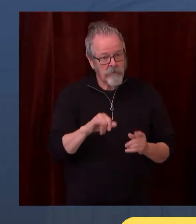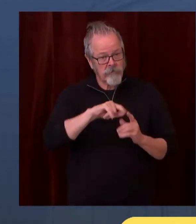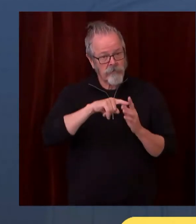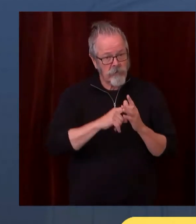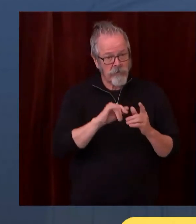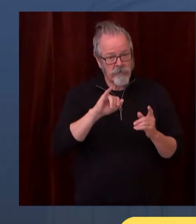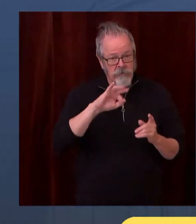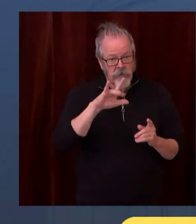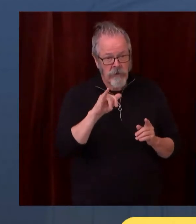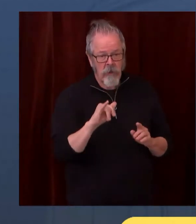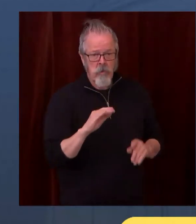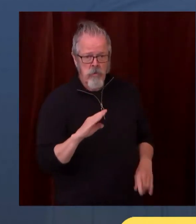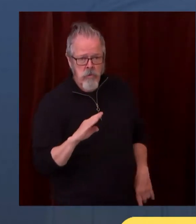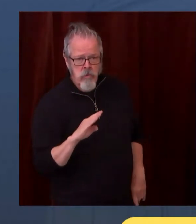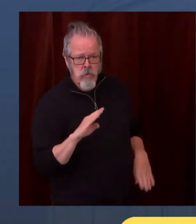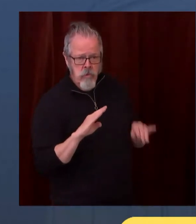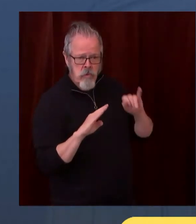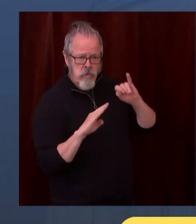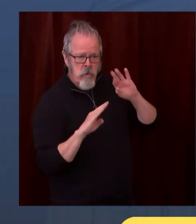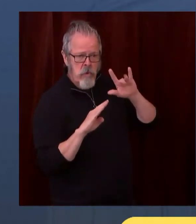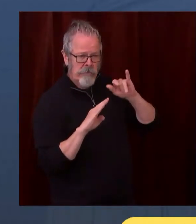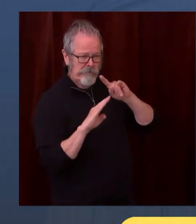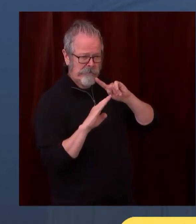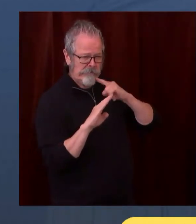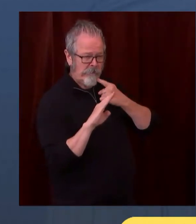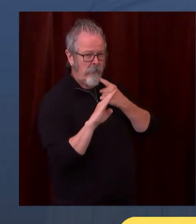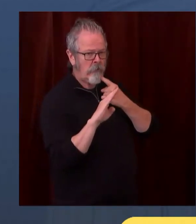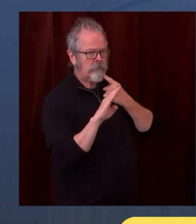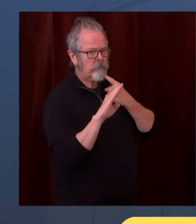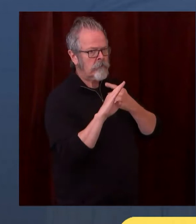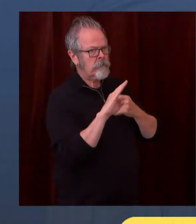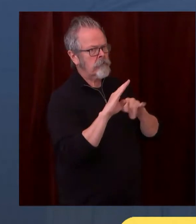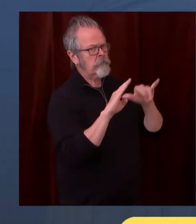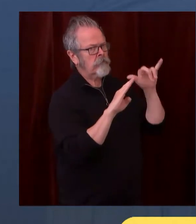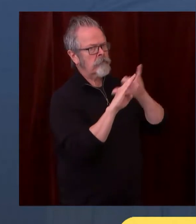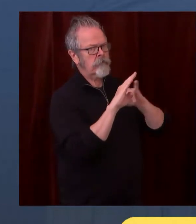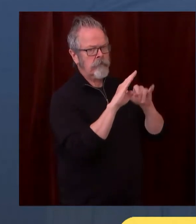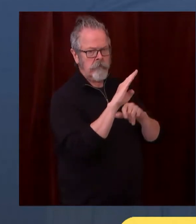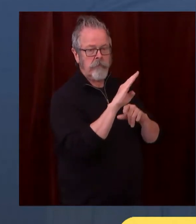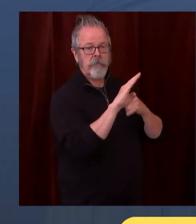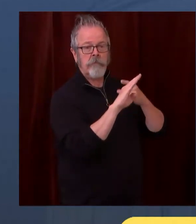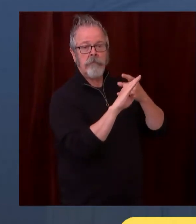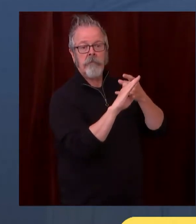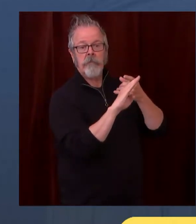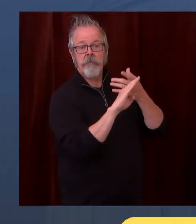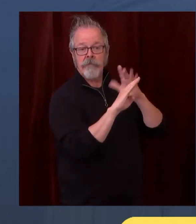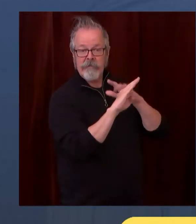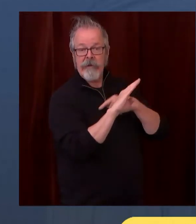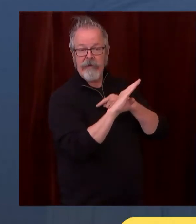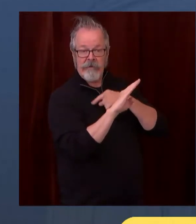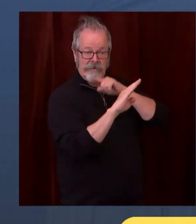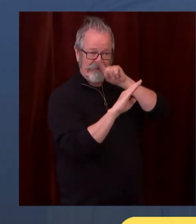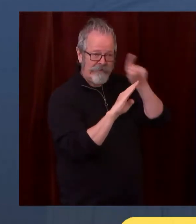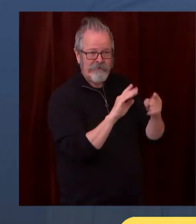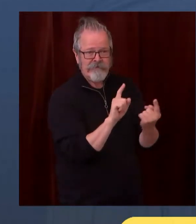over there and met with the local leaders, business leaders, ag leaders, hospital leaders, and we